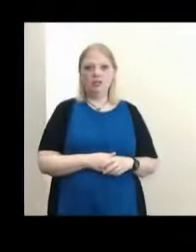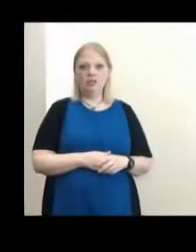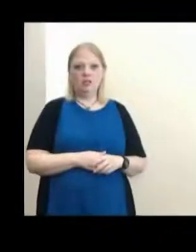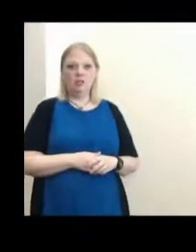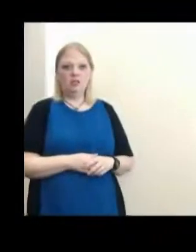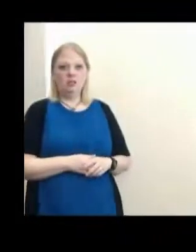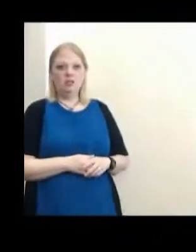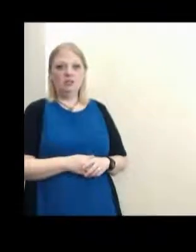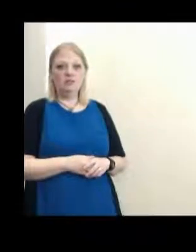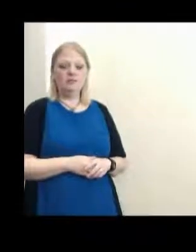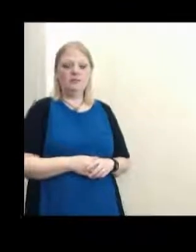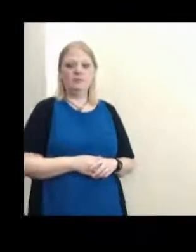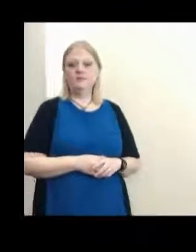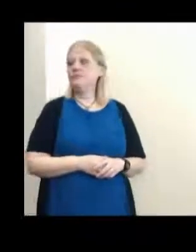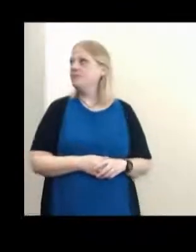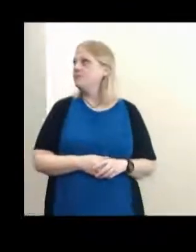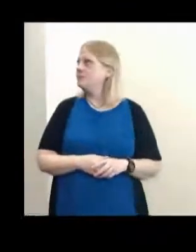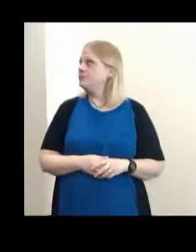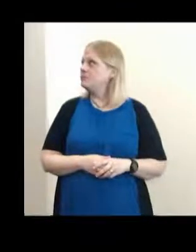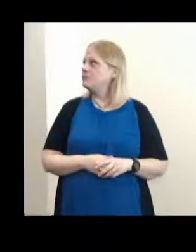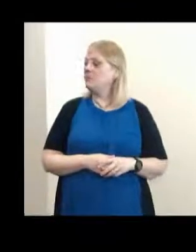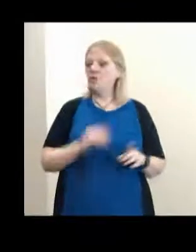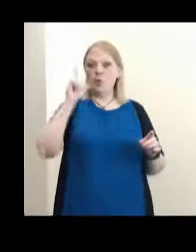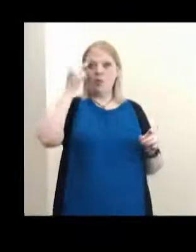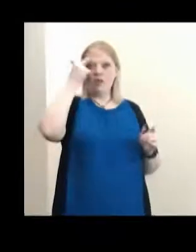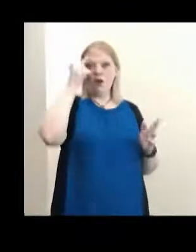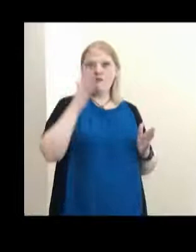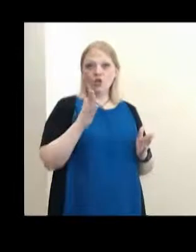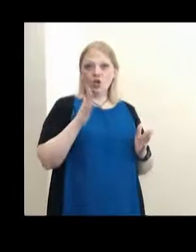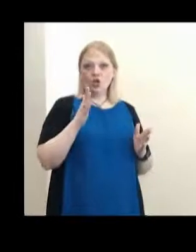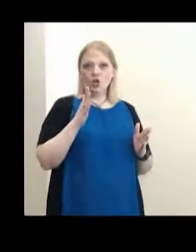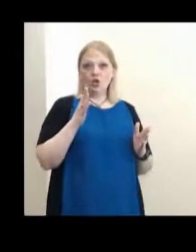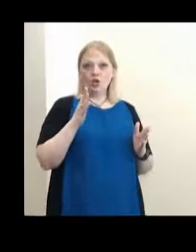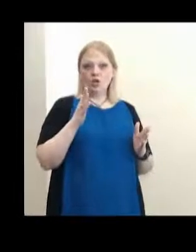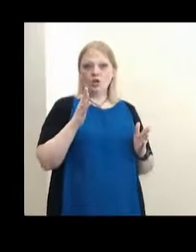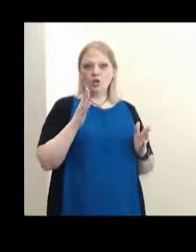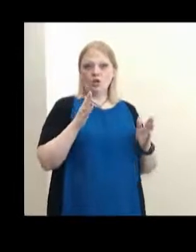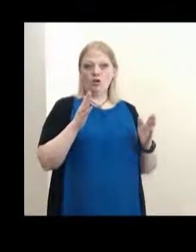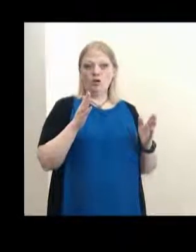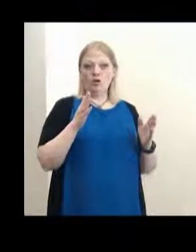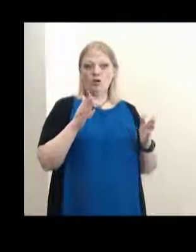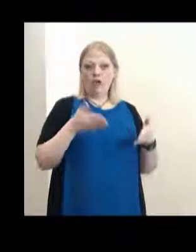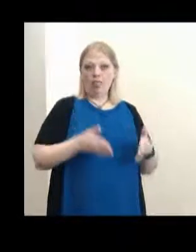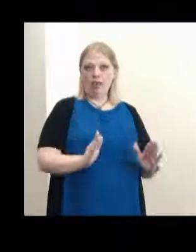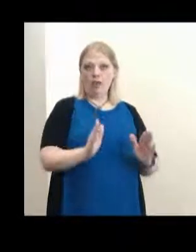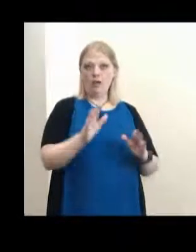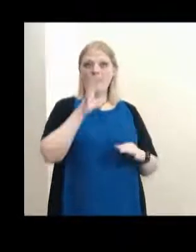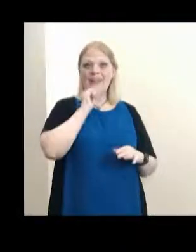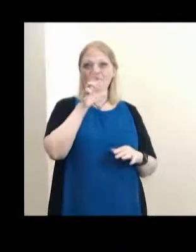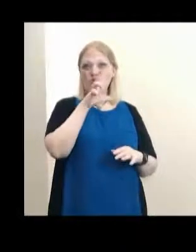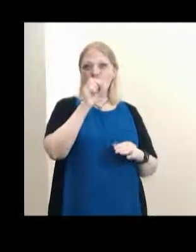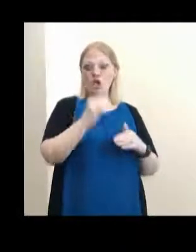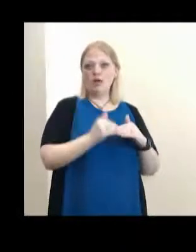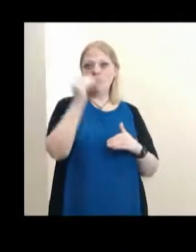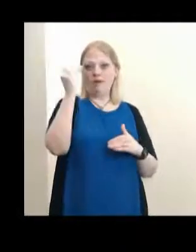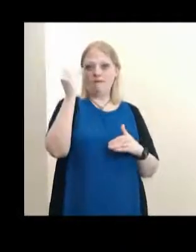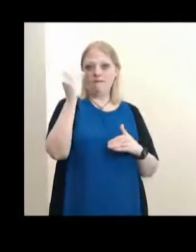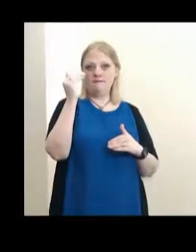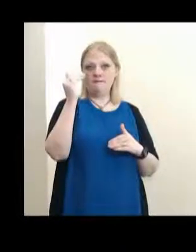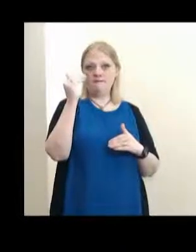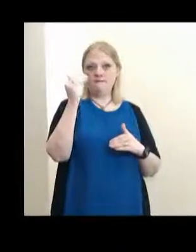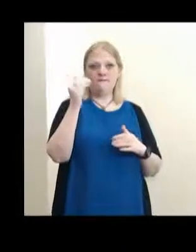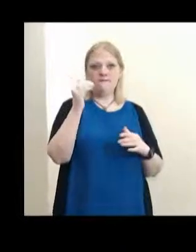And you will note that the governor opened up for 30 and above, and while we haven't hit children